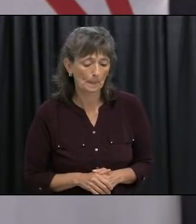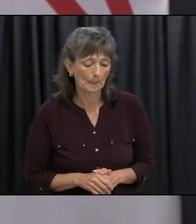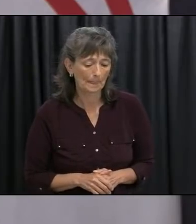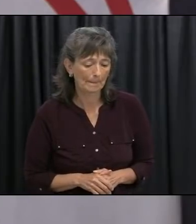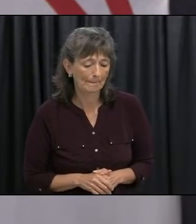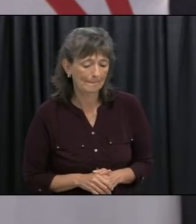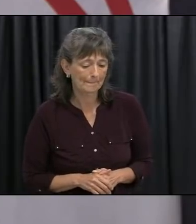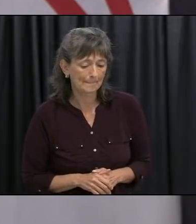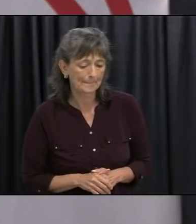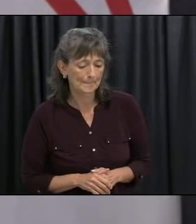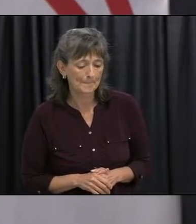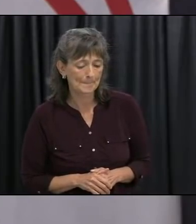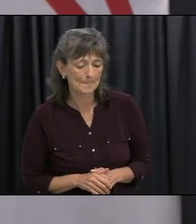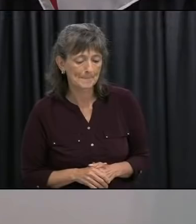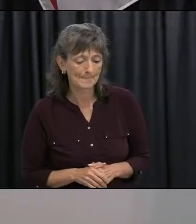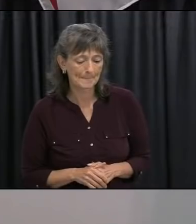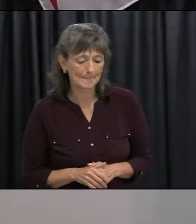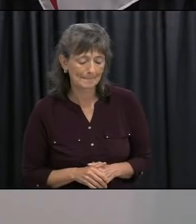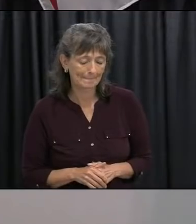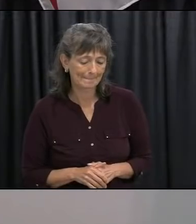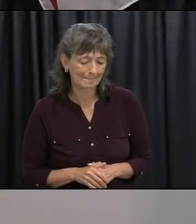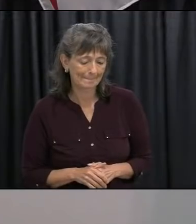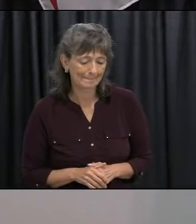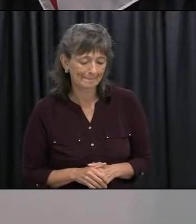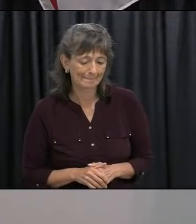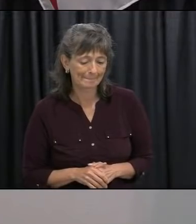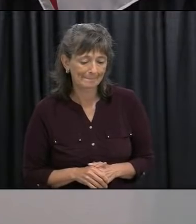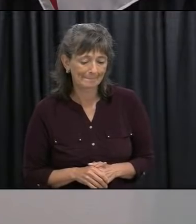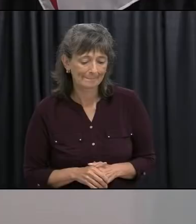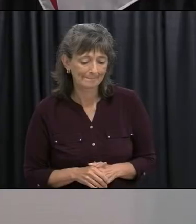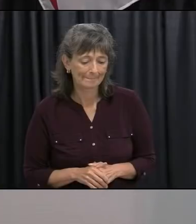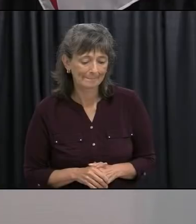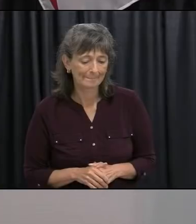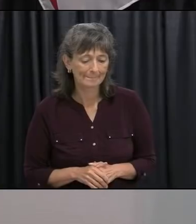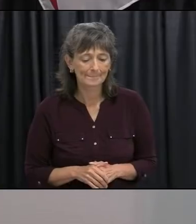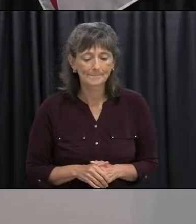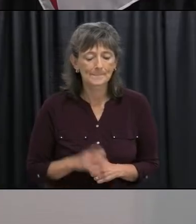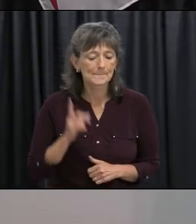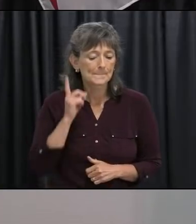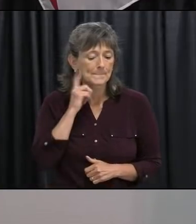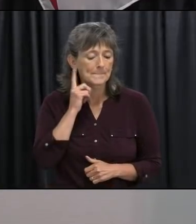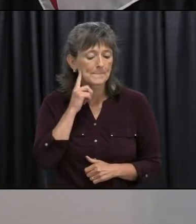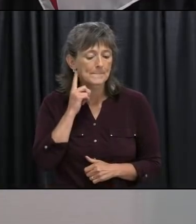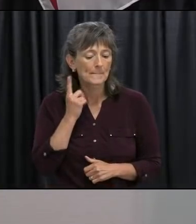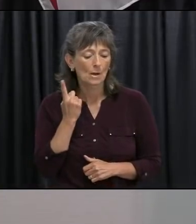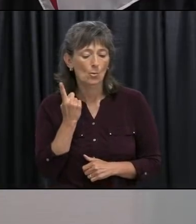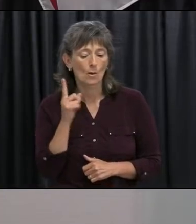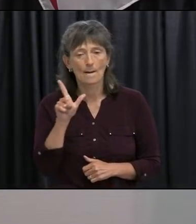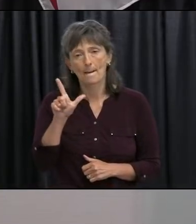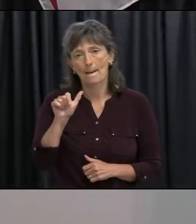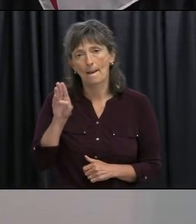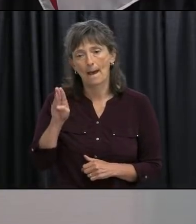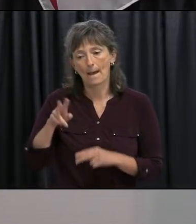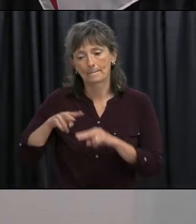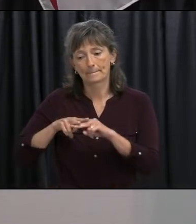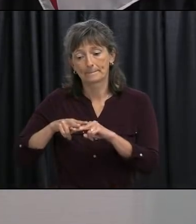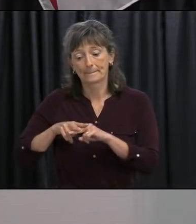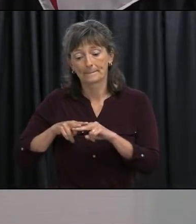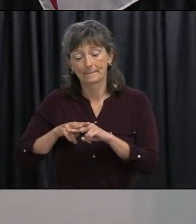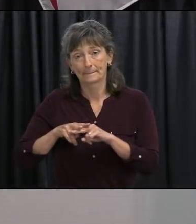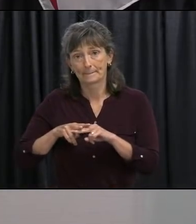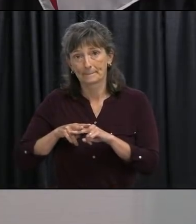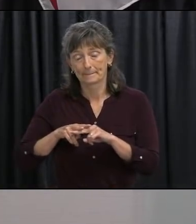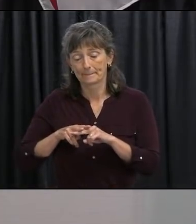My second question is, we've learned that a public lab in this province is doing COVID testing for a